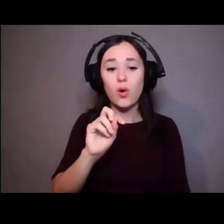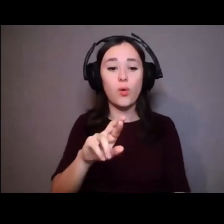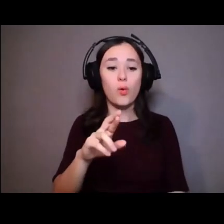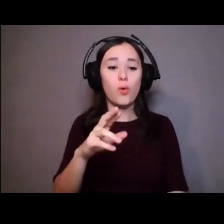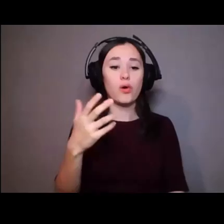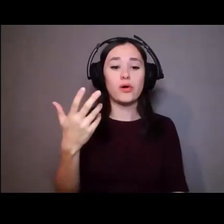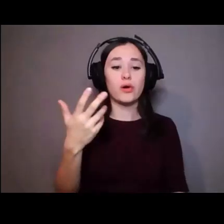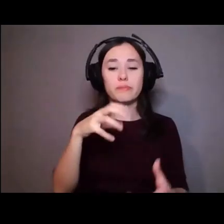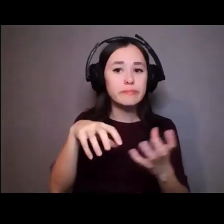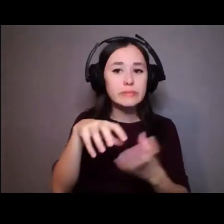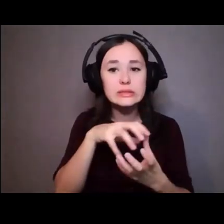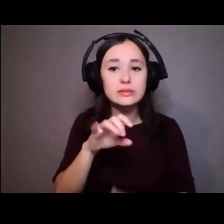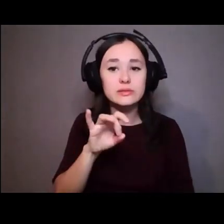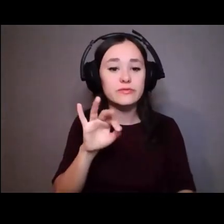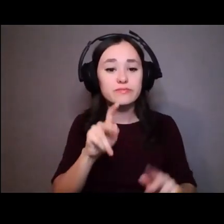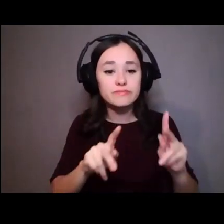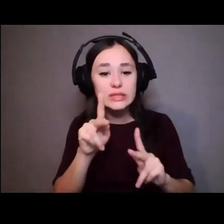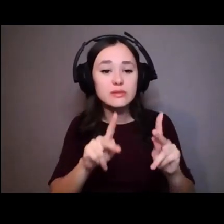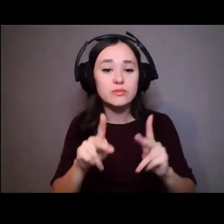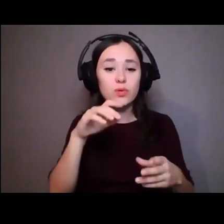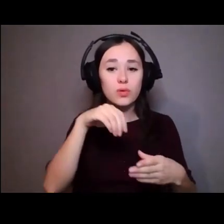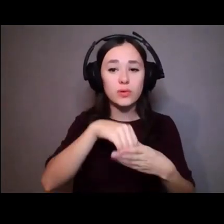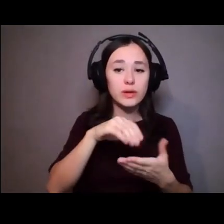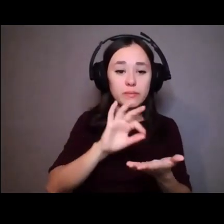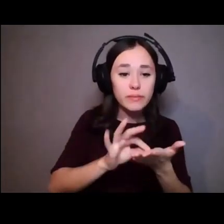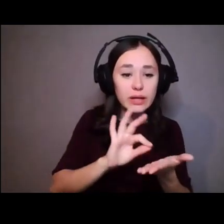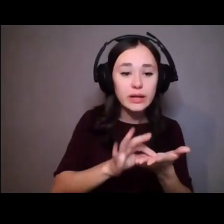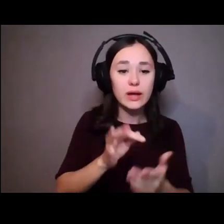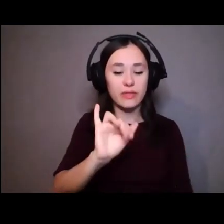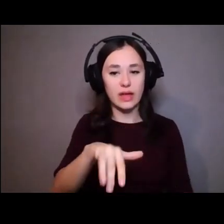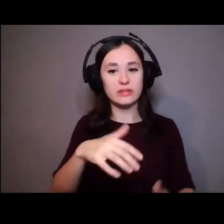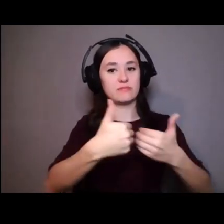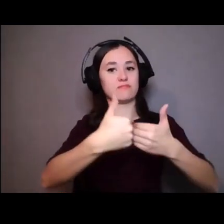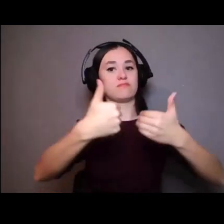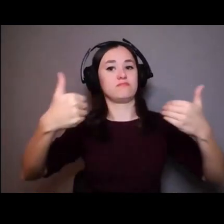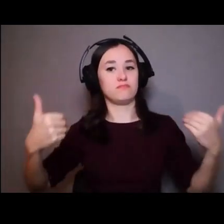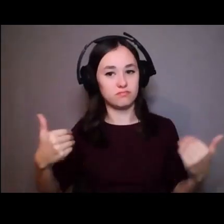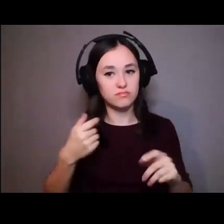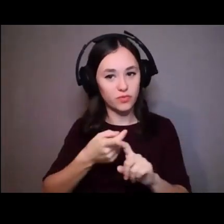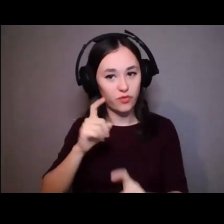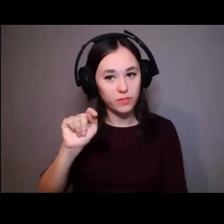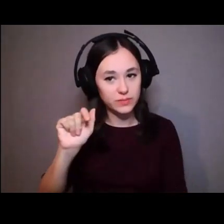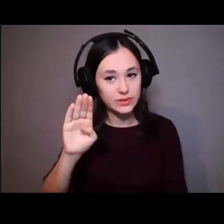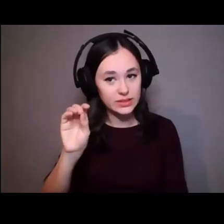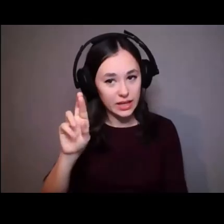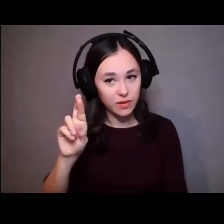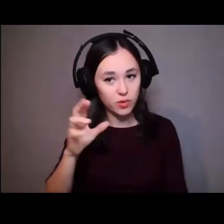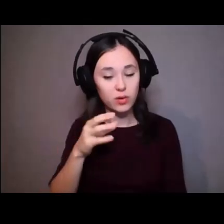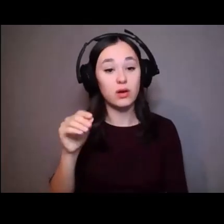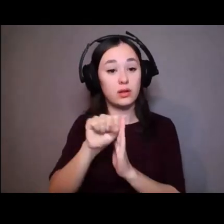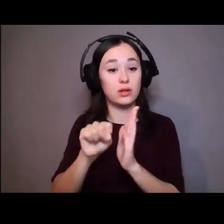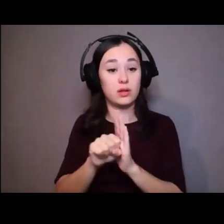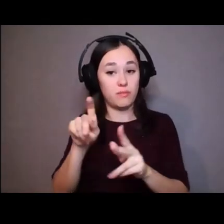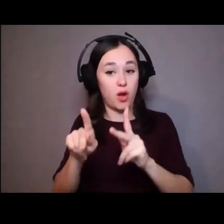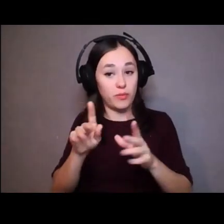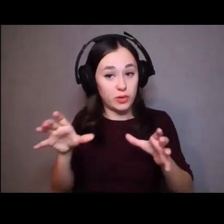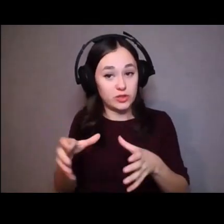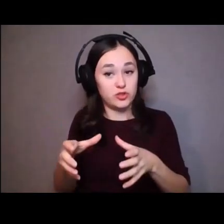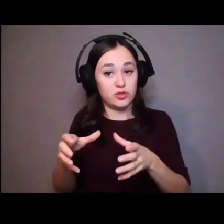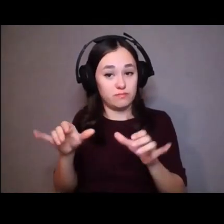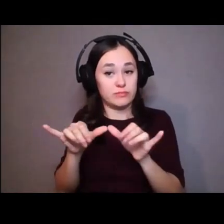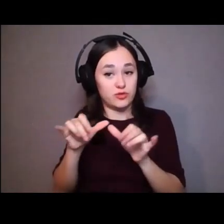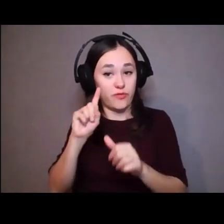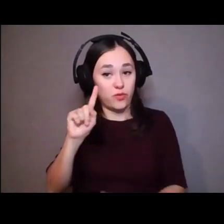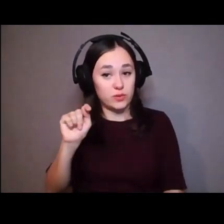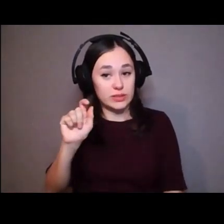are untethered from the CPI measure that drives TABOR and the state population measure that drives TABOR. So this is yet